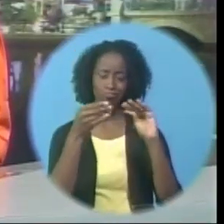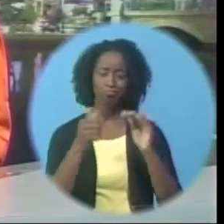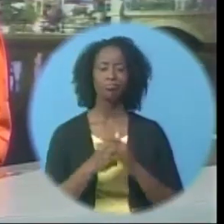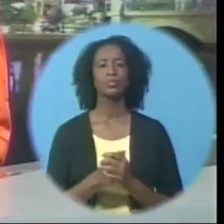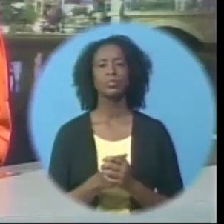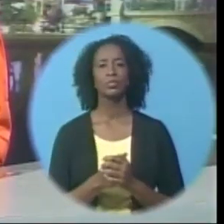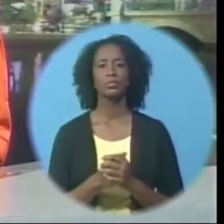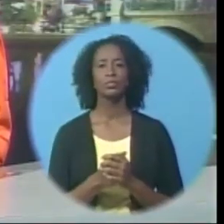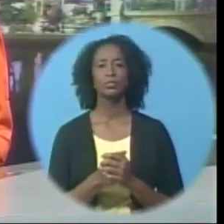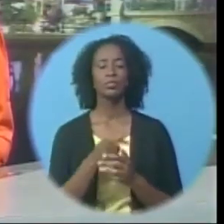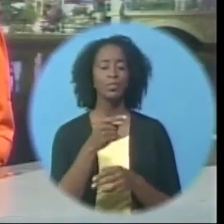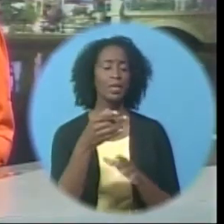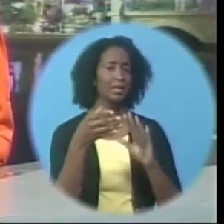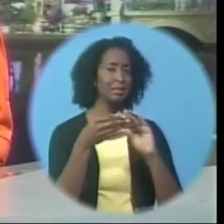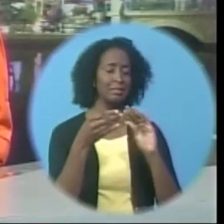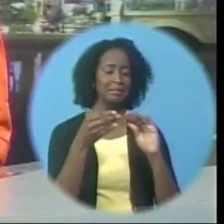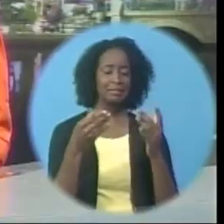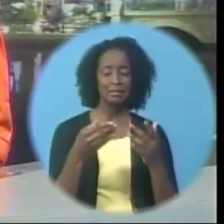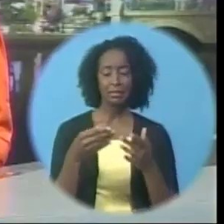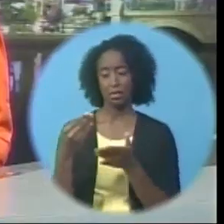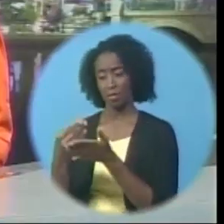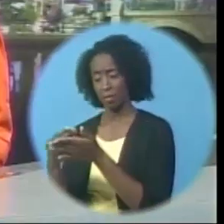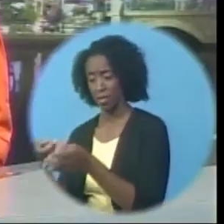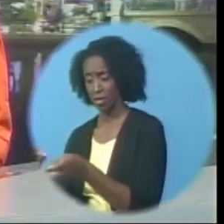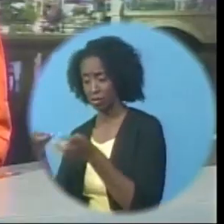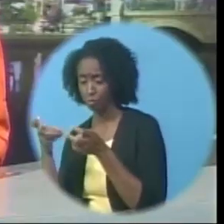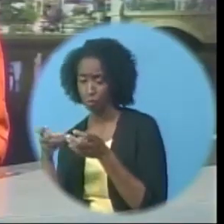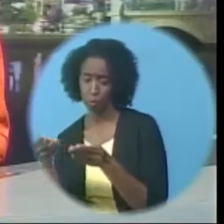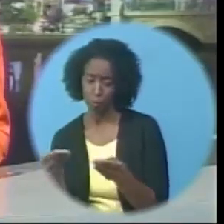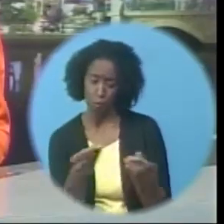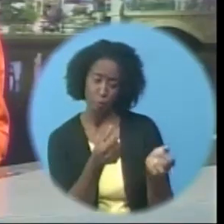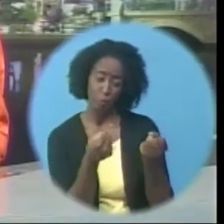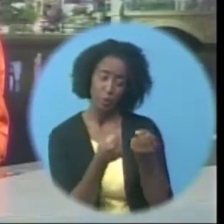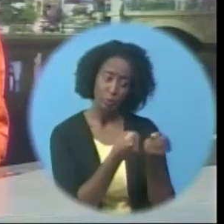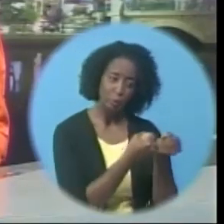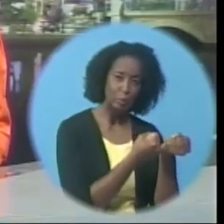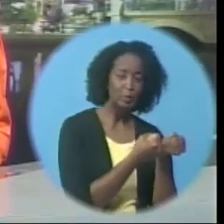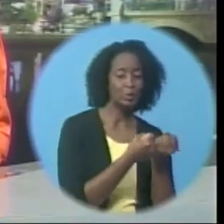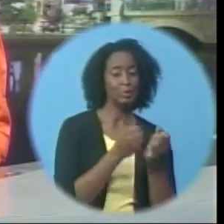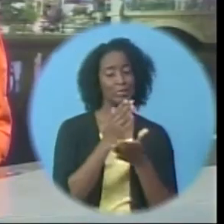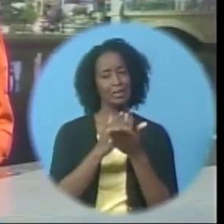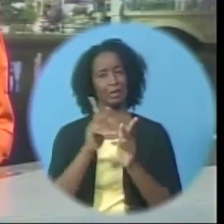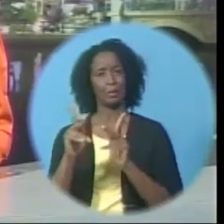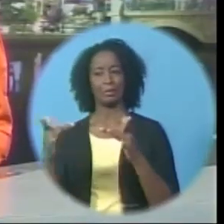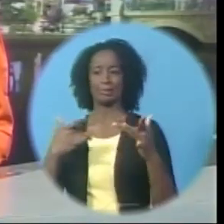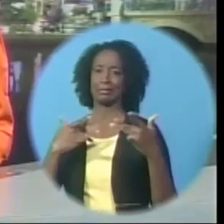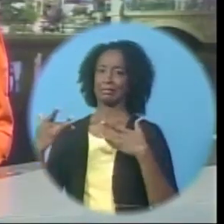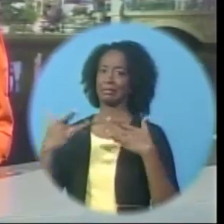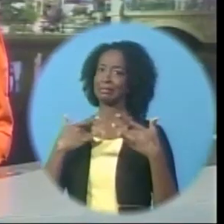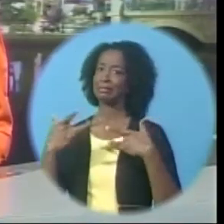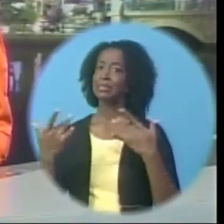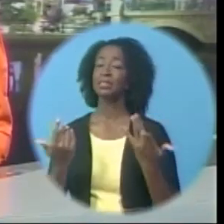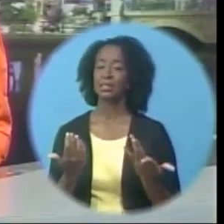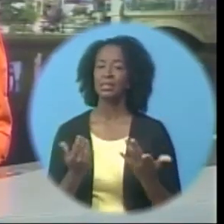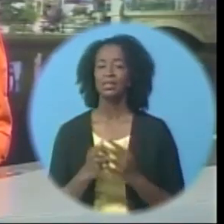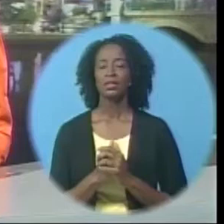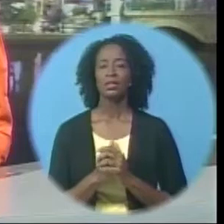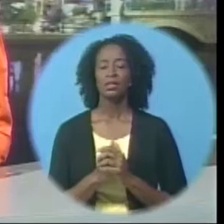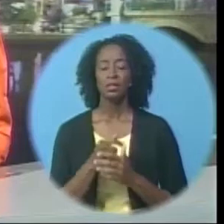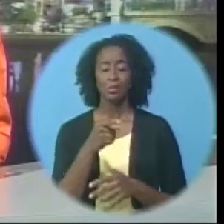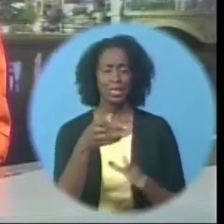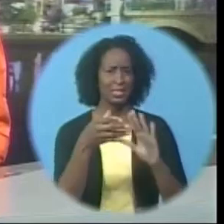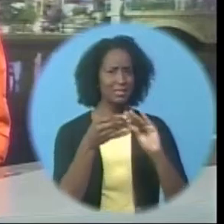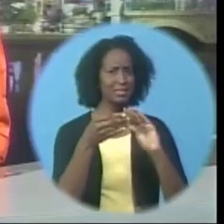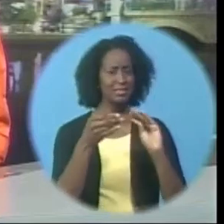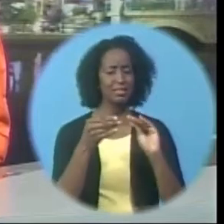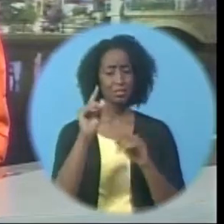says there will always be debate about what level of exposure to government the fund should have. He's given the assurance, however,